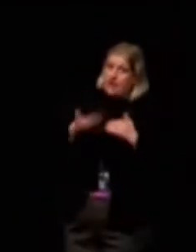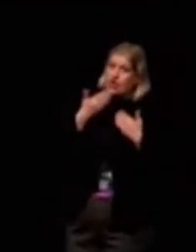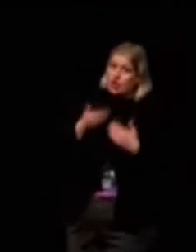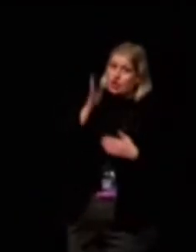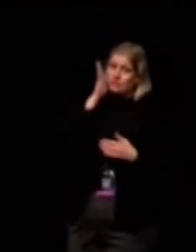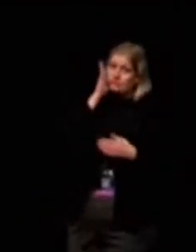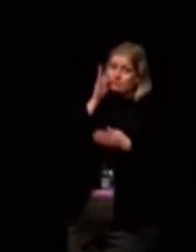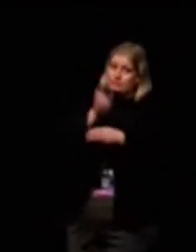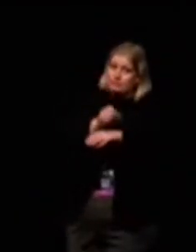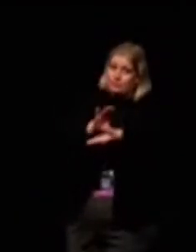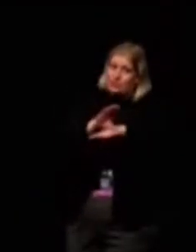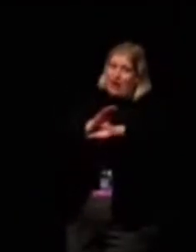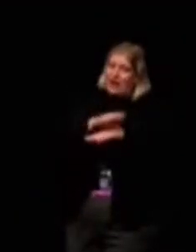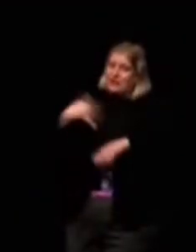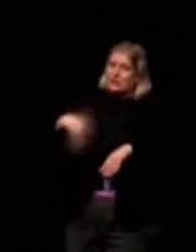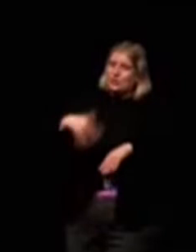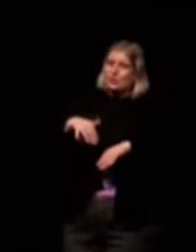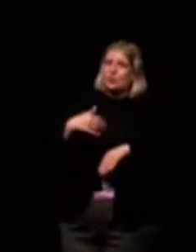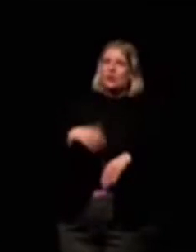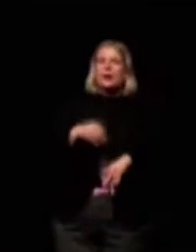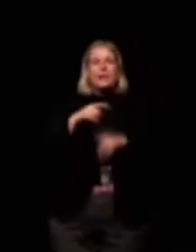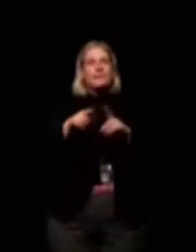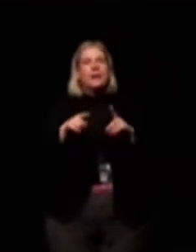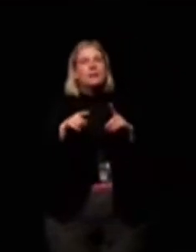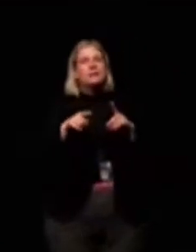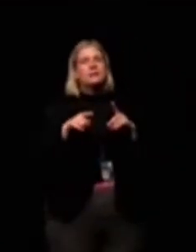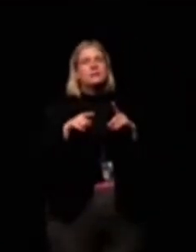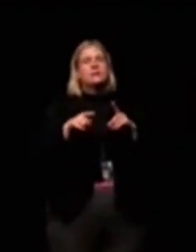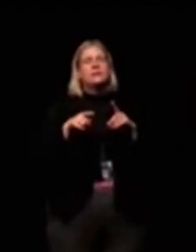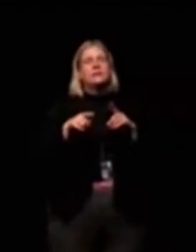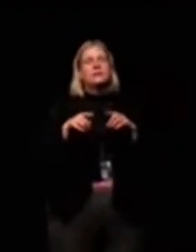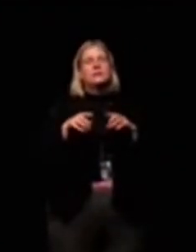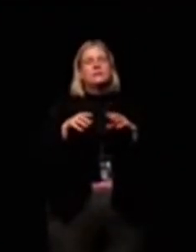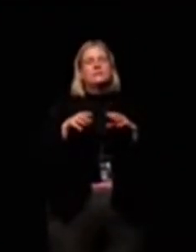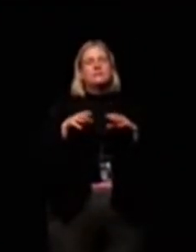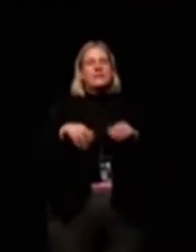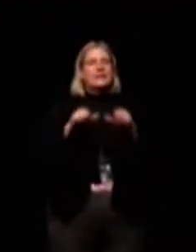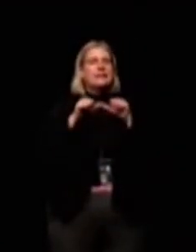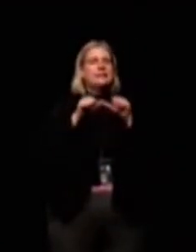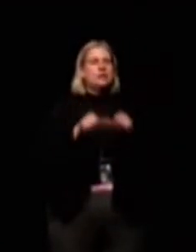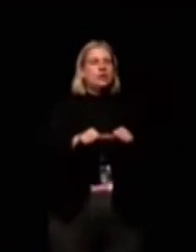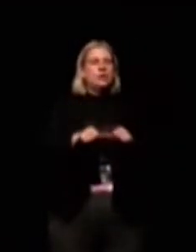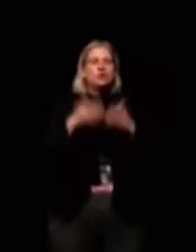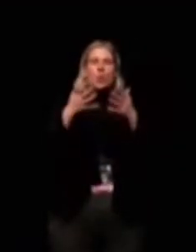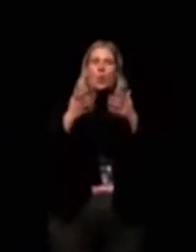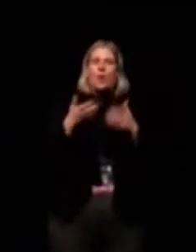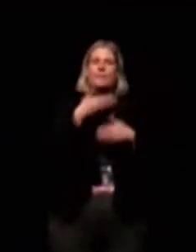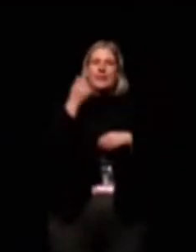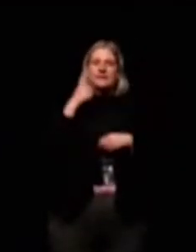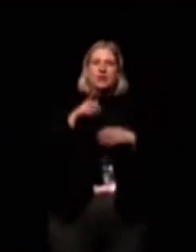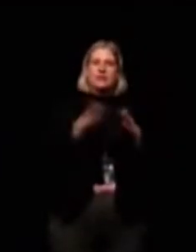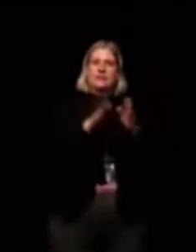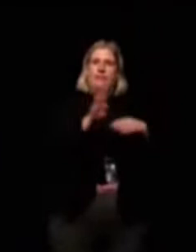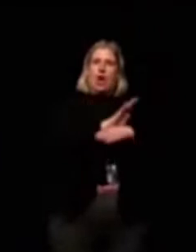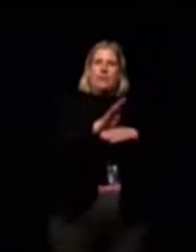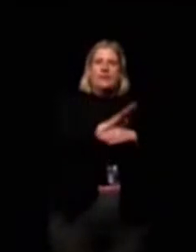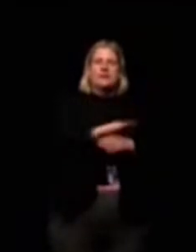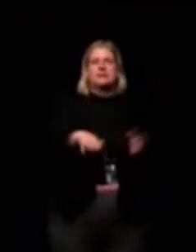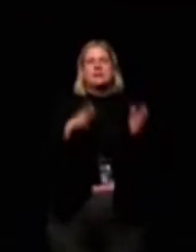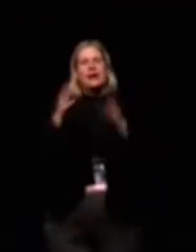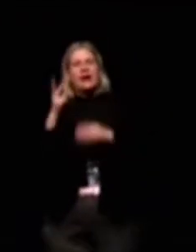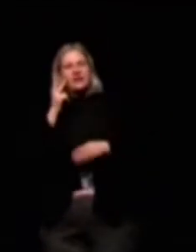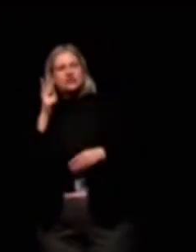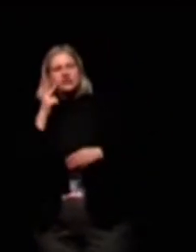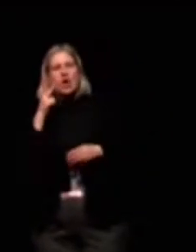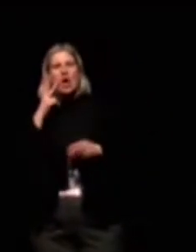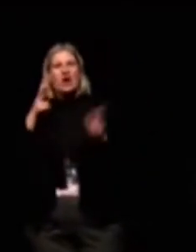little business that he worked so hard for would fall victim to crime and gun violence. And I saw it in the eyes of an upstate farmer